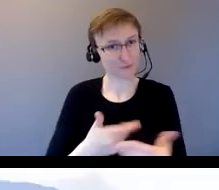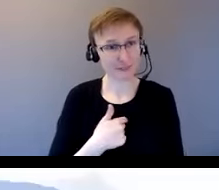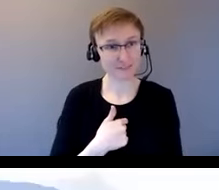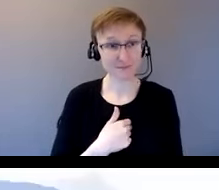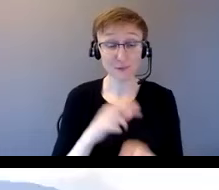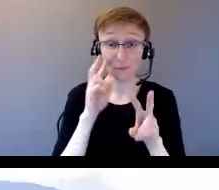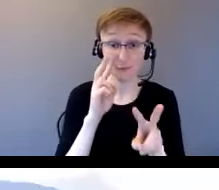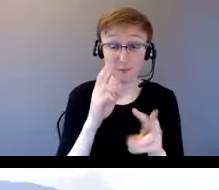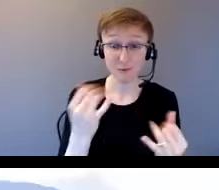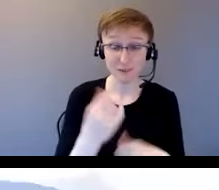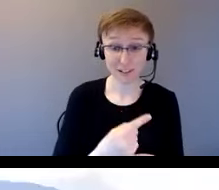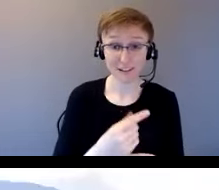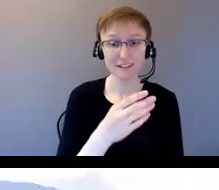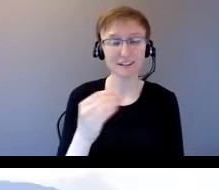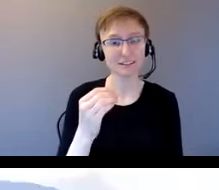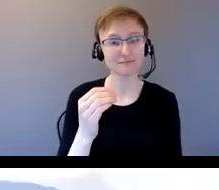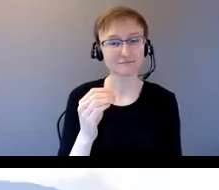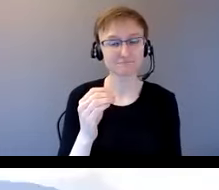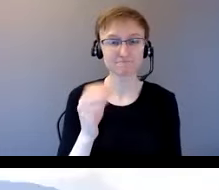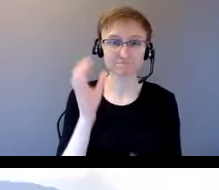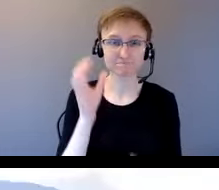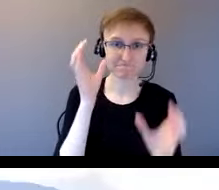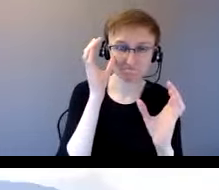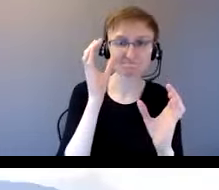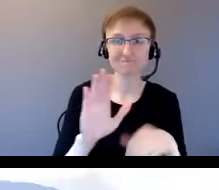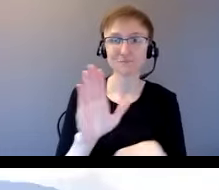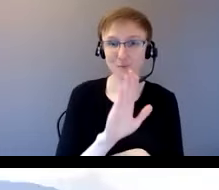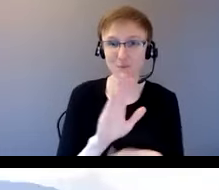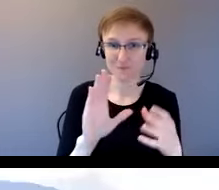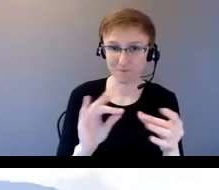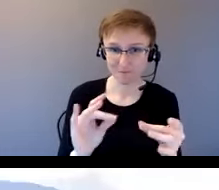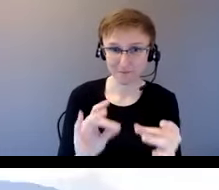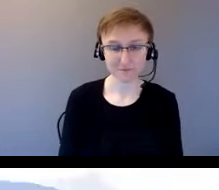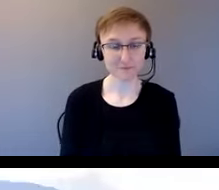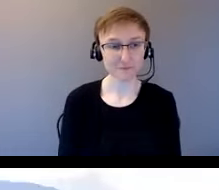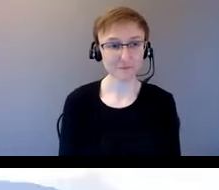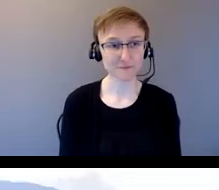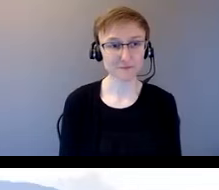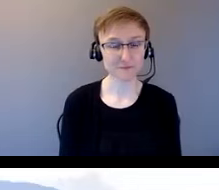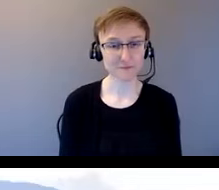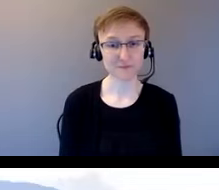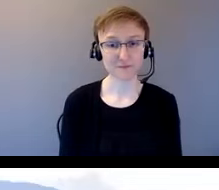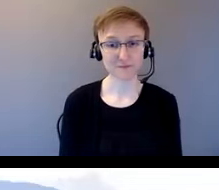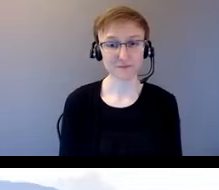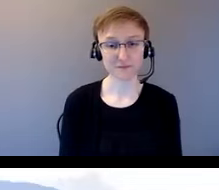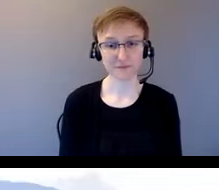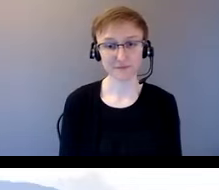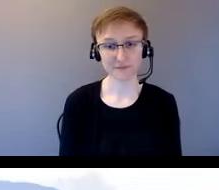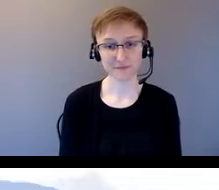and I look forward to hearing from the other presenters too. And I got connected with